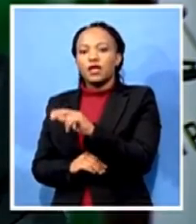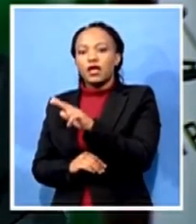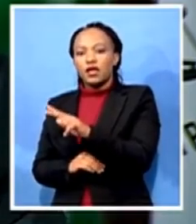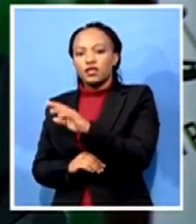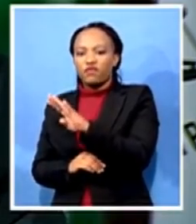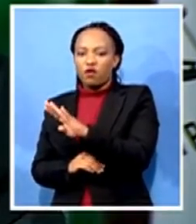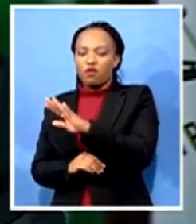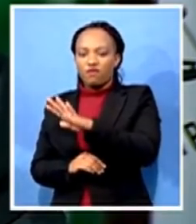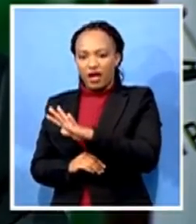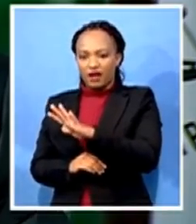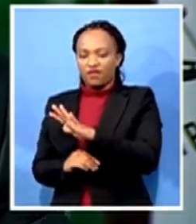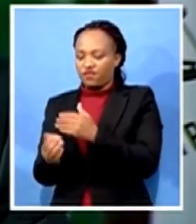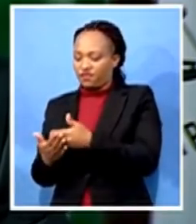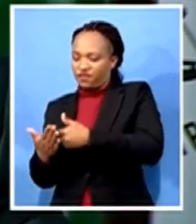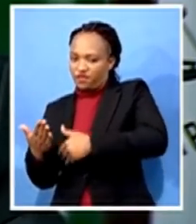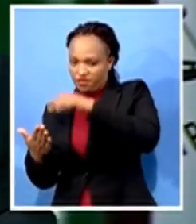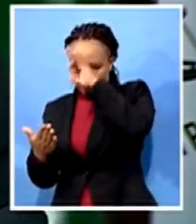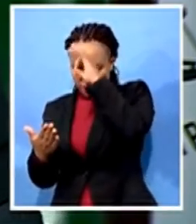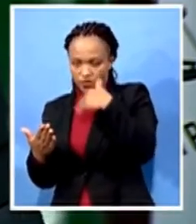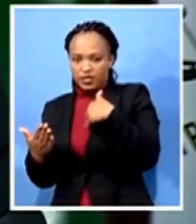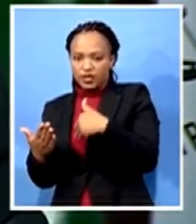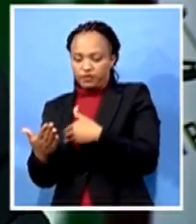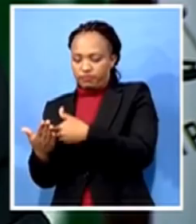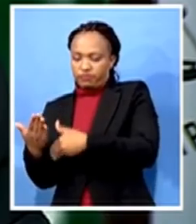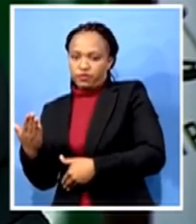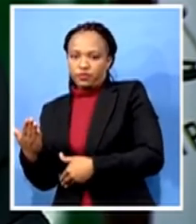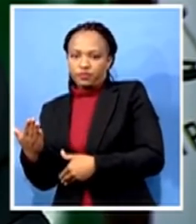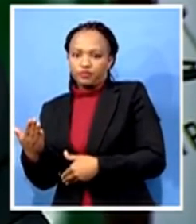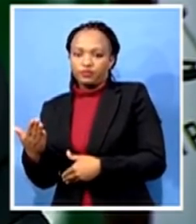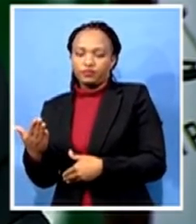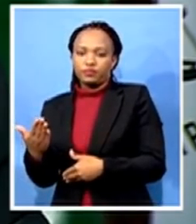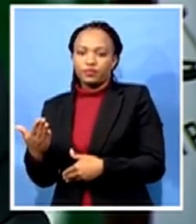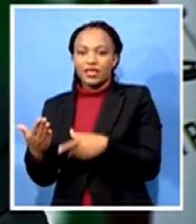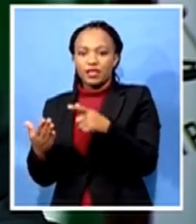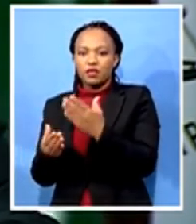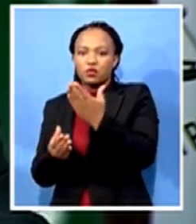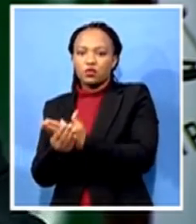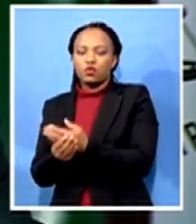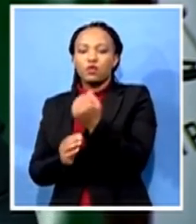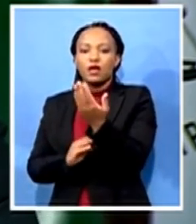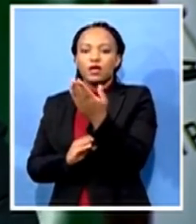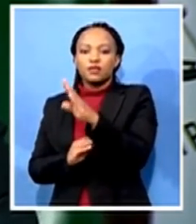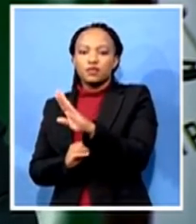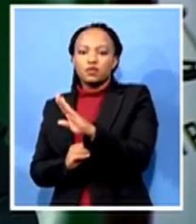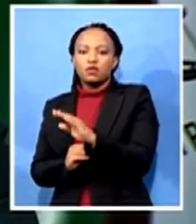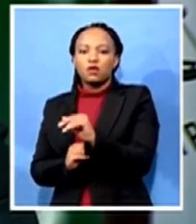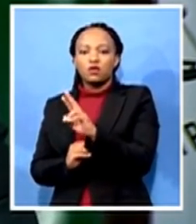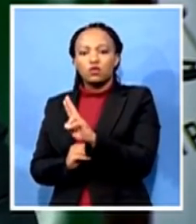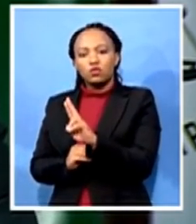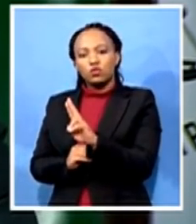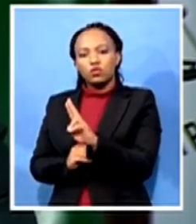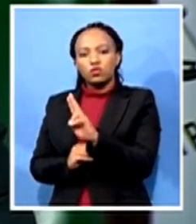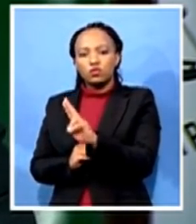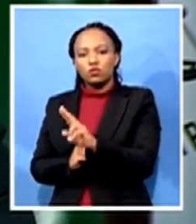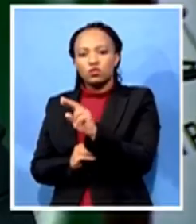its acknowledgers will be marked Exhibit UU 9. And then I think the next one